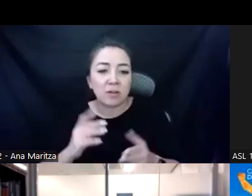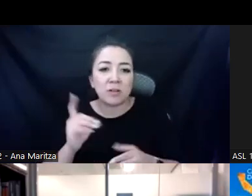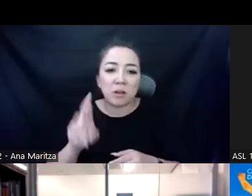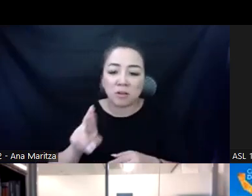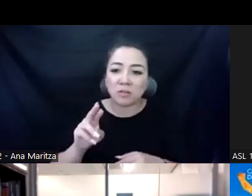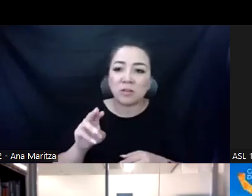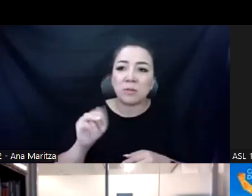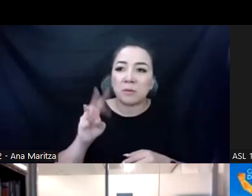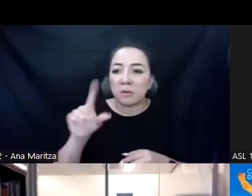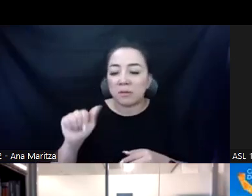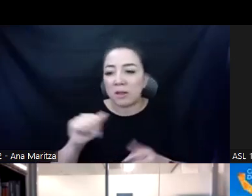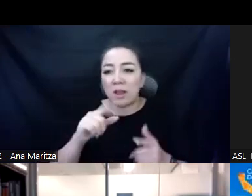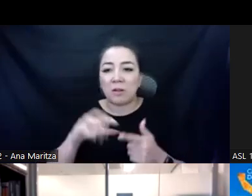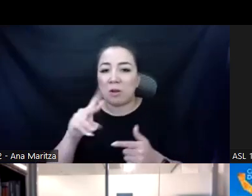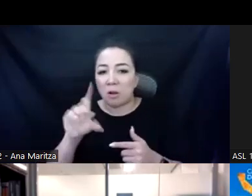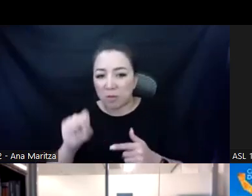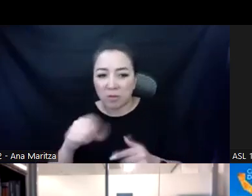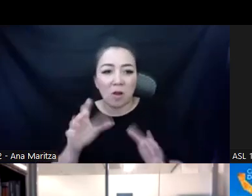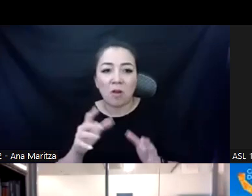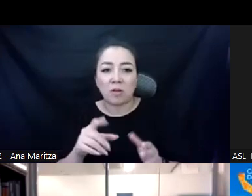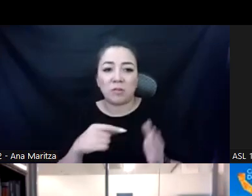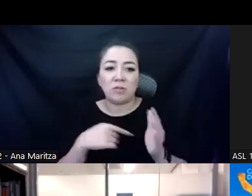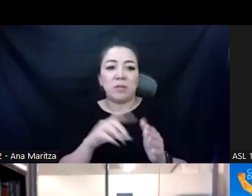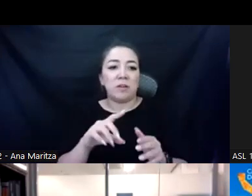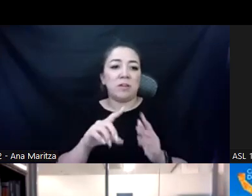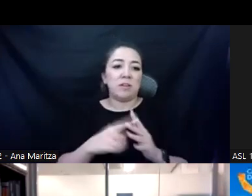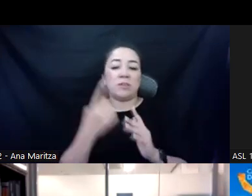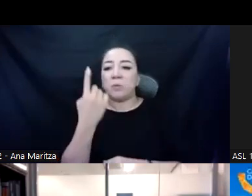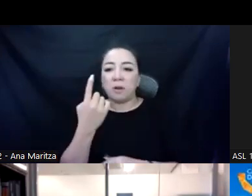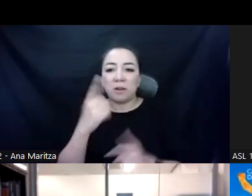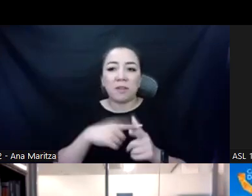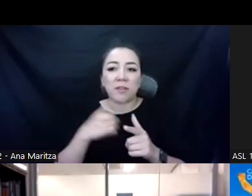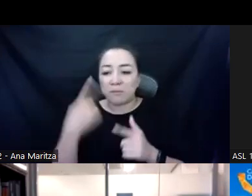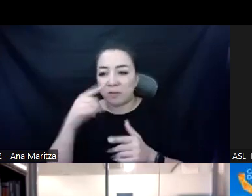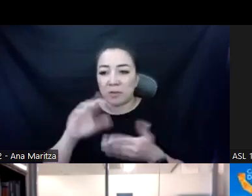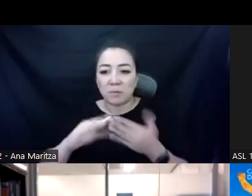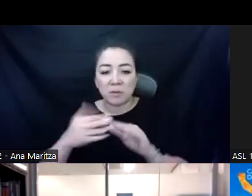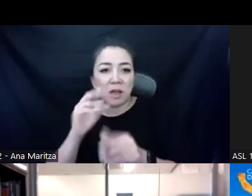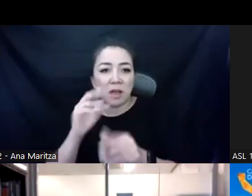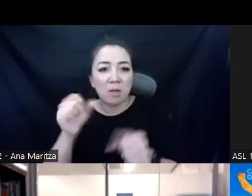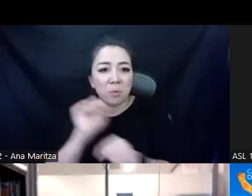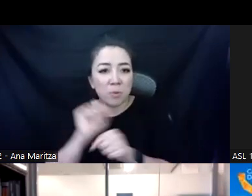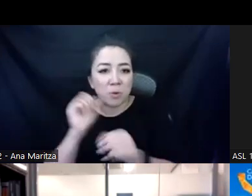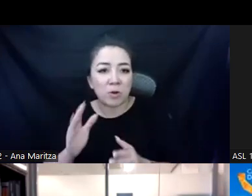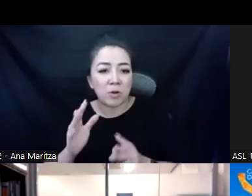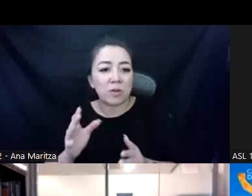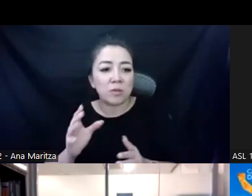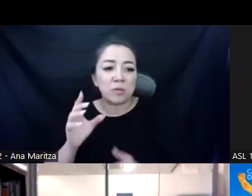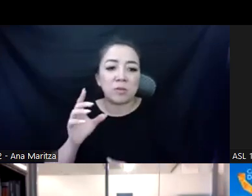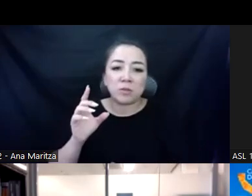Dolores, and Carlos had all kind of marked it out as one of their initial ones. And then for the community health workers, Barbara,